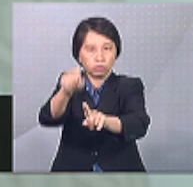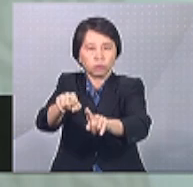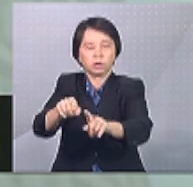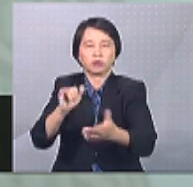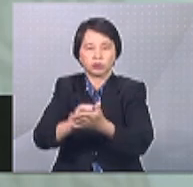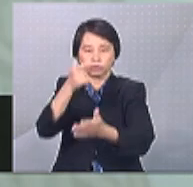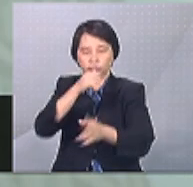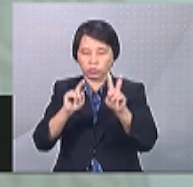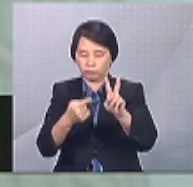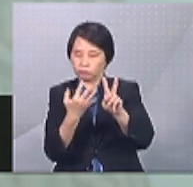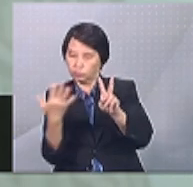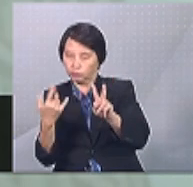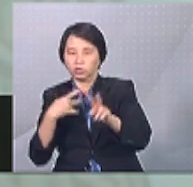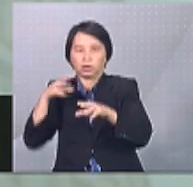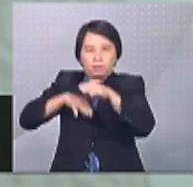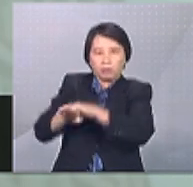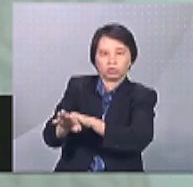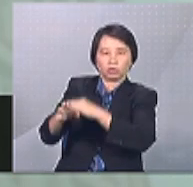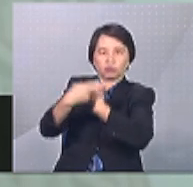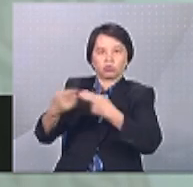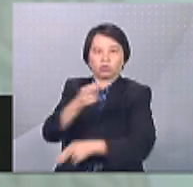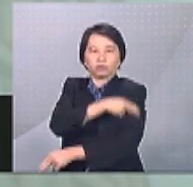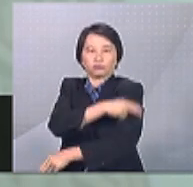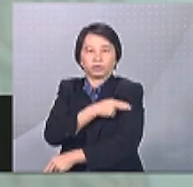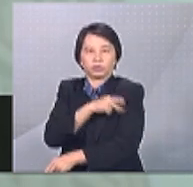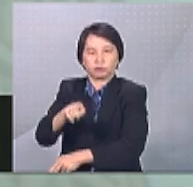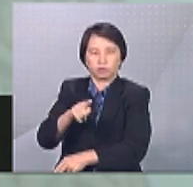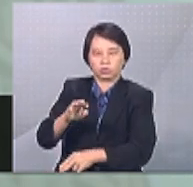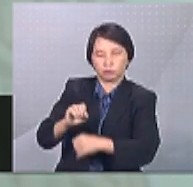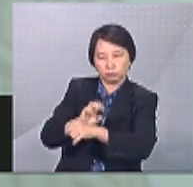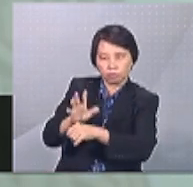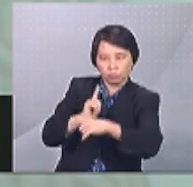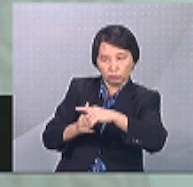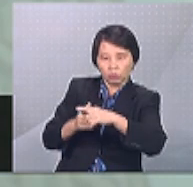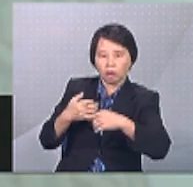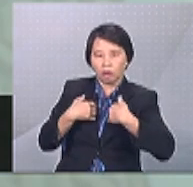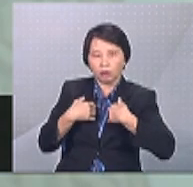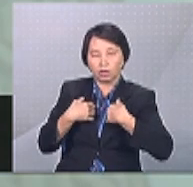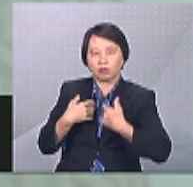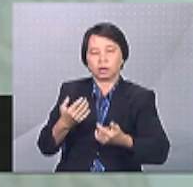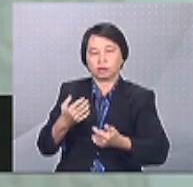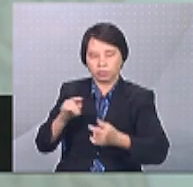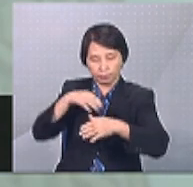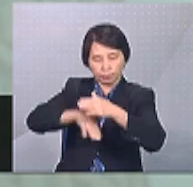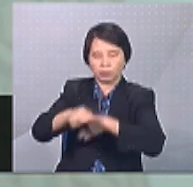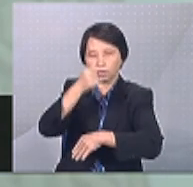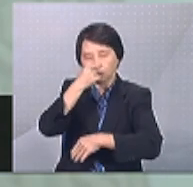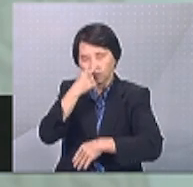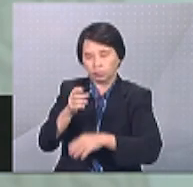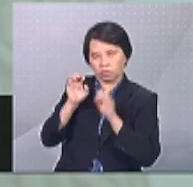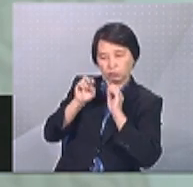2,115 patients, we admit them. Even though they are asymptomatic, even though they have mild symptoms, we will admit them and we observe